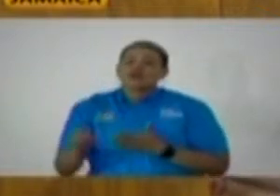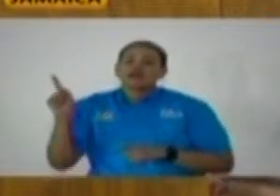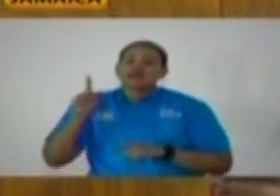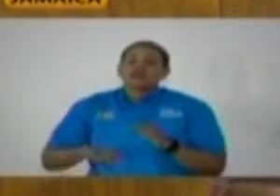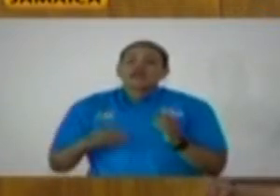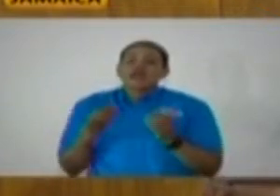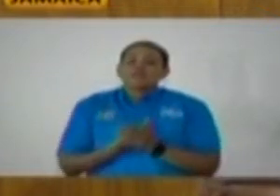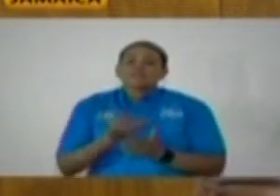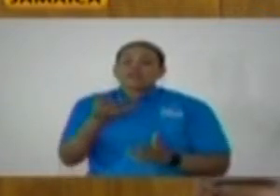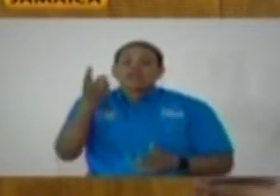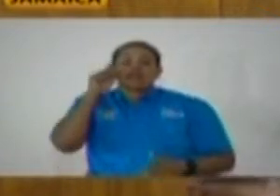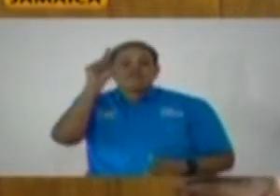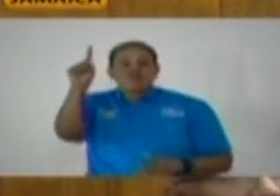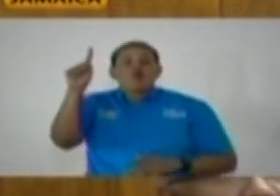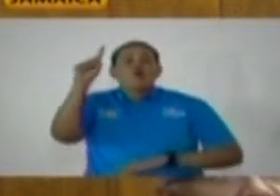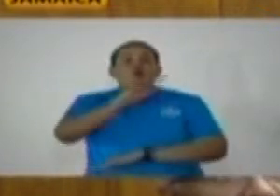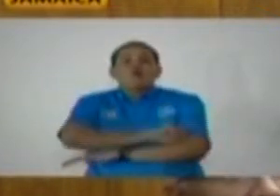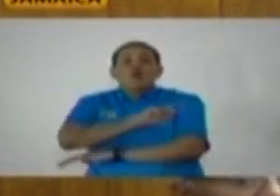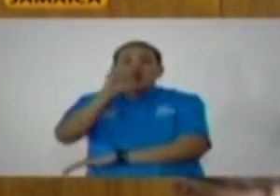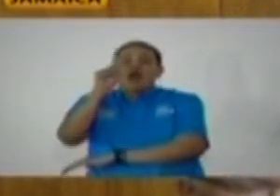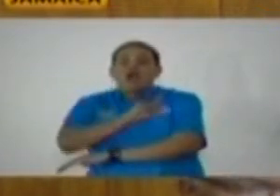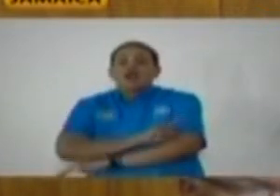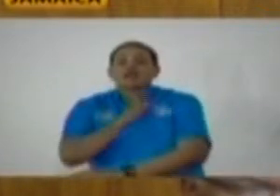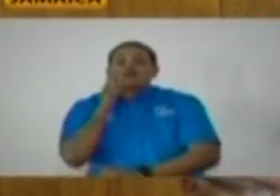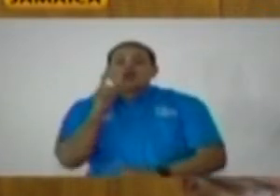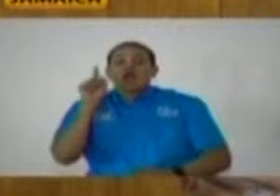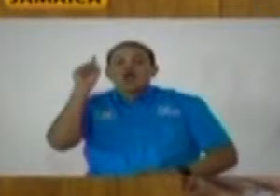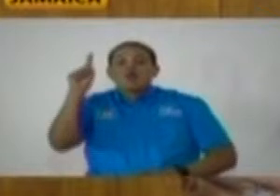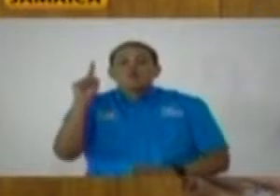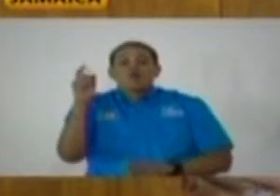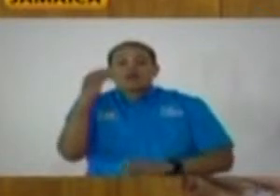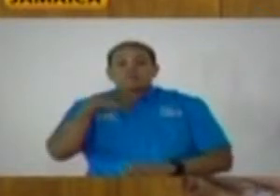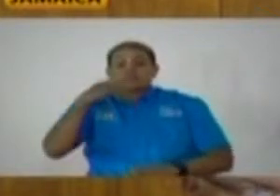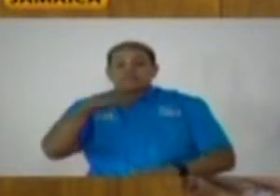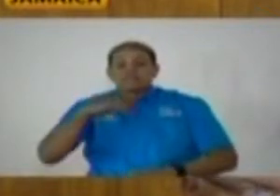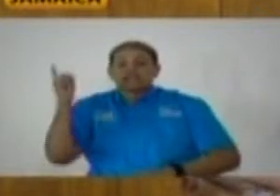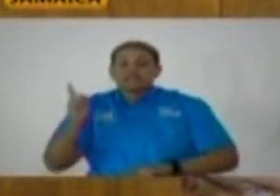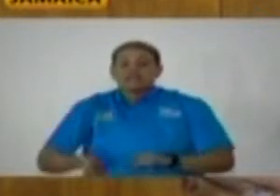pay for 1 day and 1 meal.